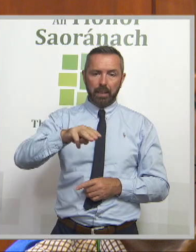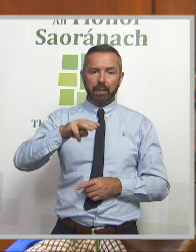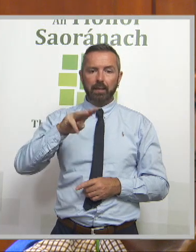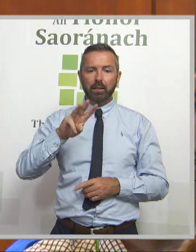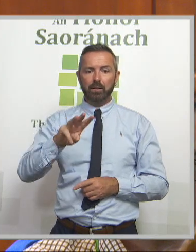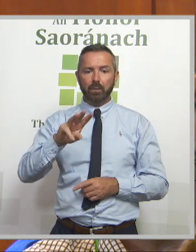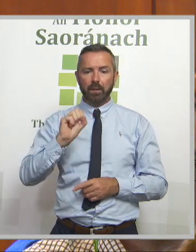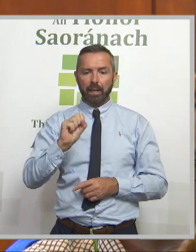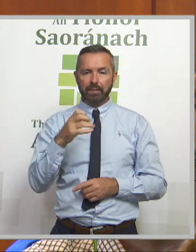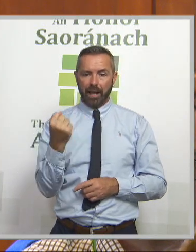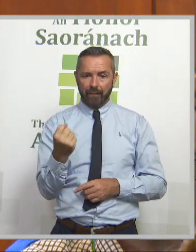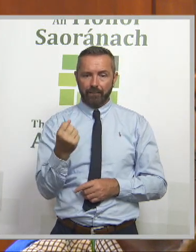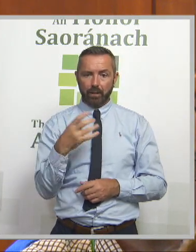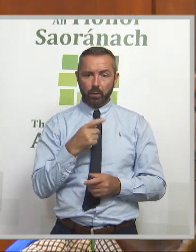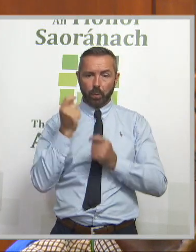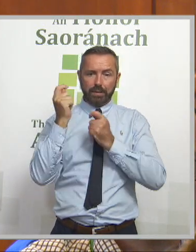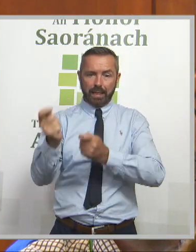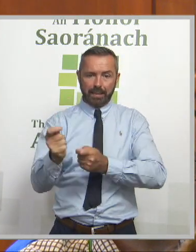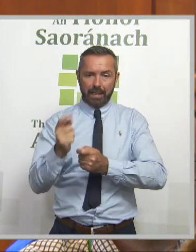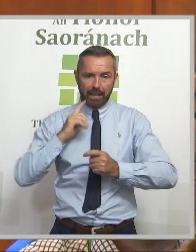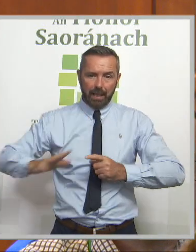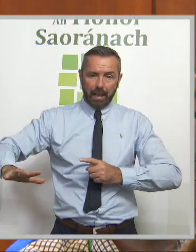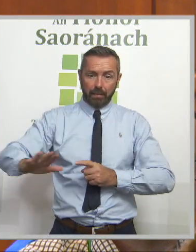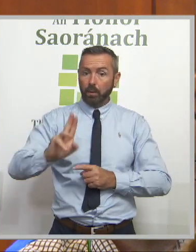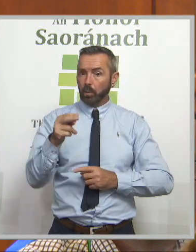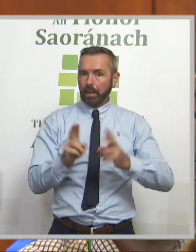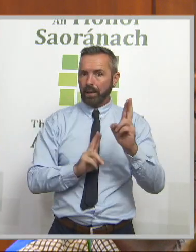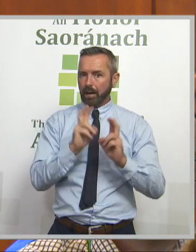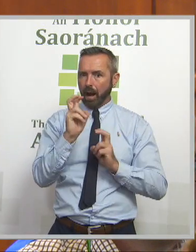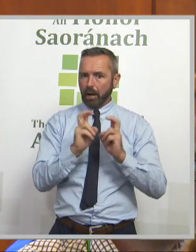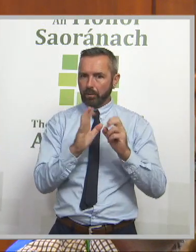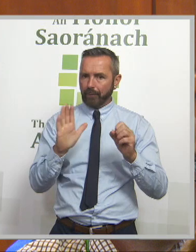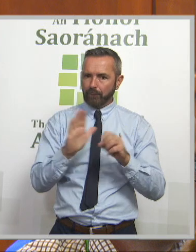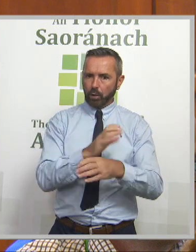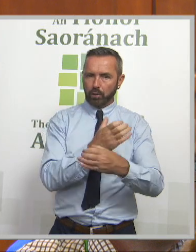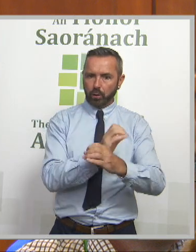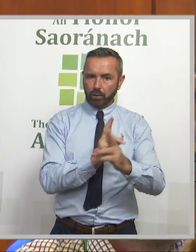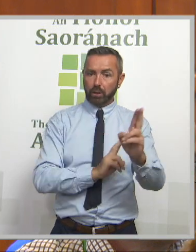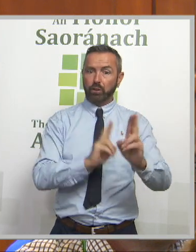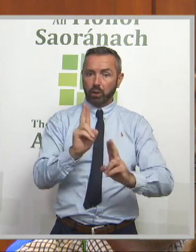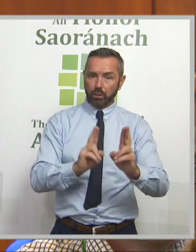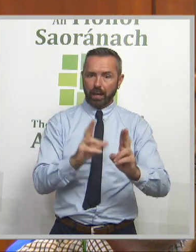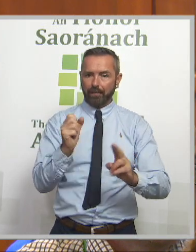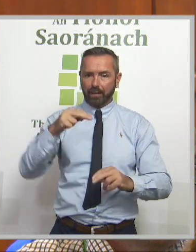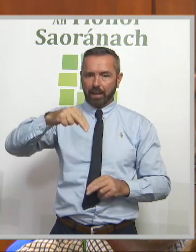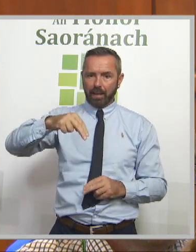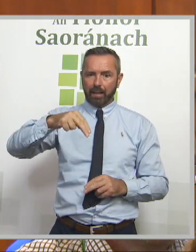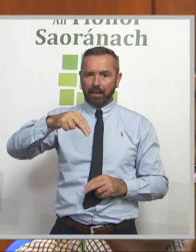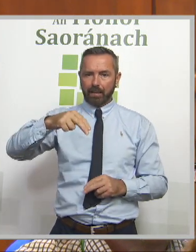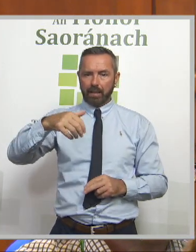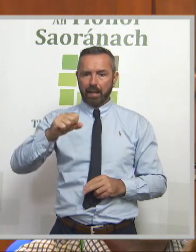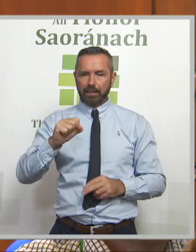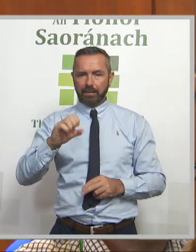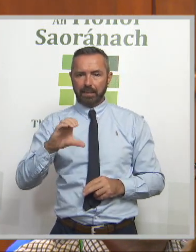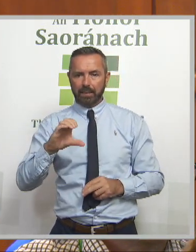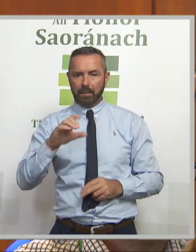special area of conservation? You could argue that maybe the whole country should be designated an SAC. So can you